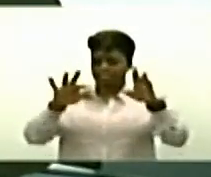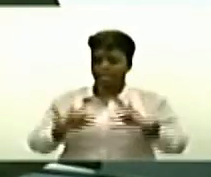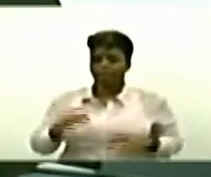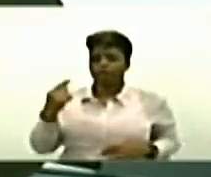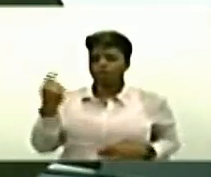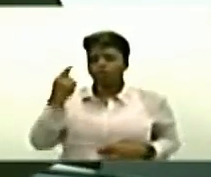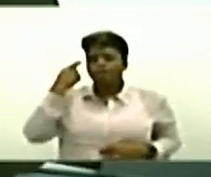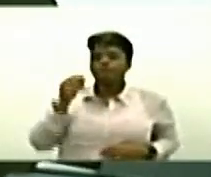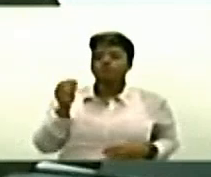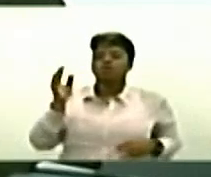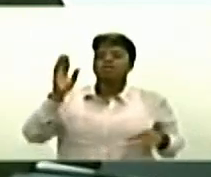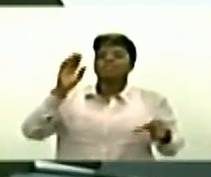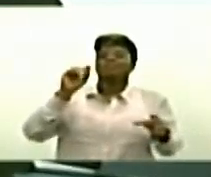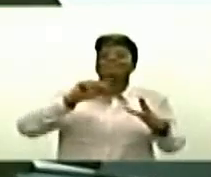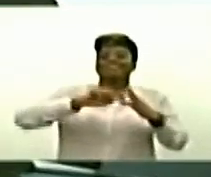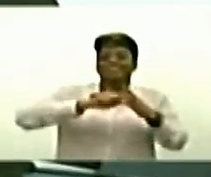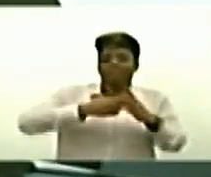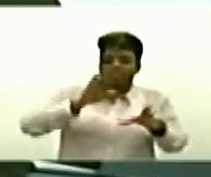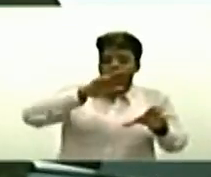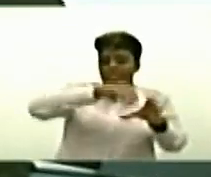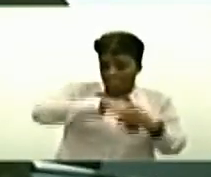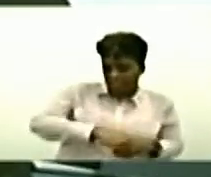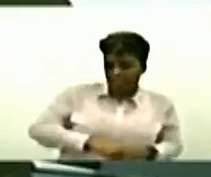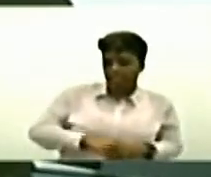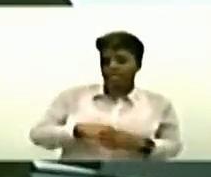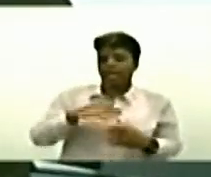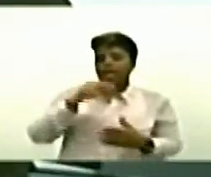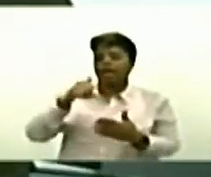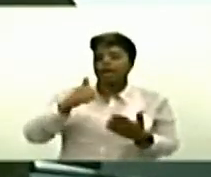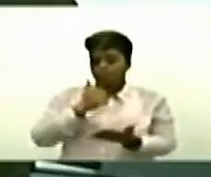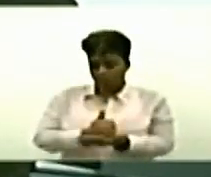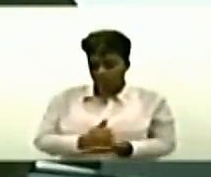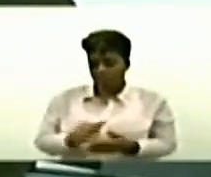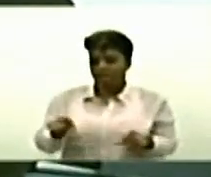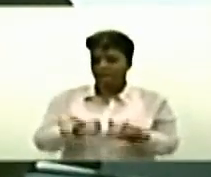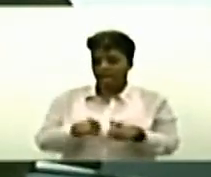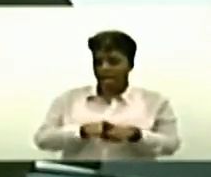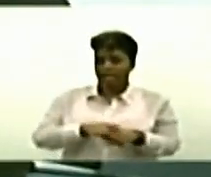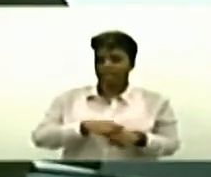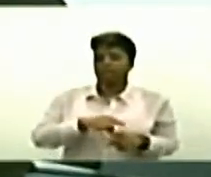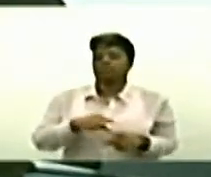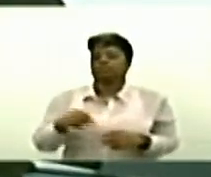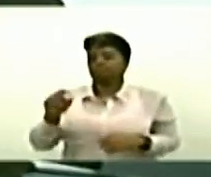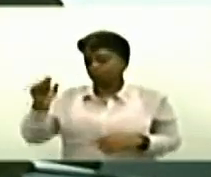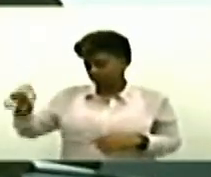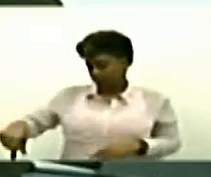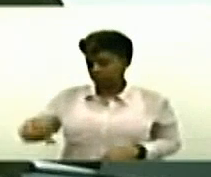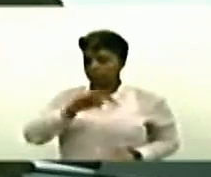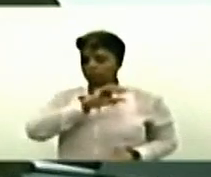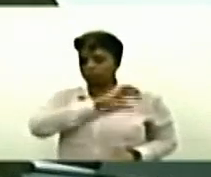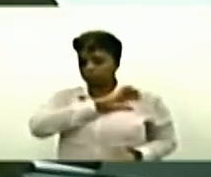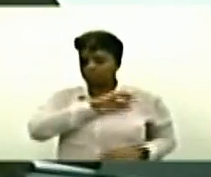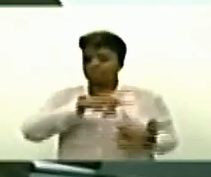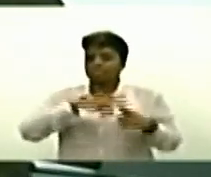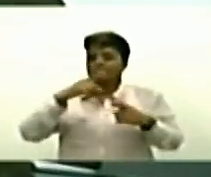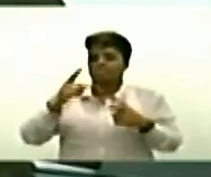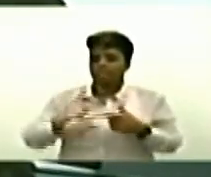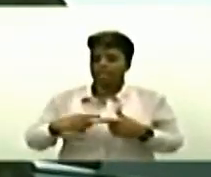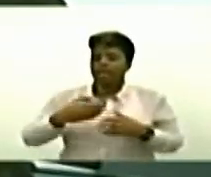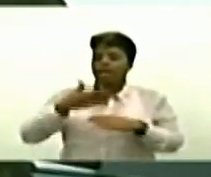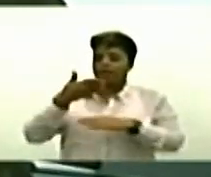you to be approved as a warden. And training will definitely have to be done thereafter. But it is critical